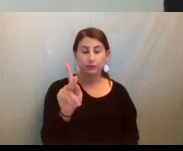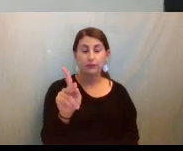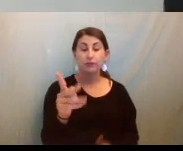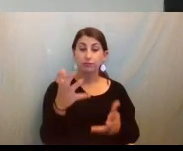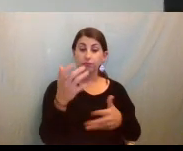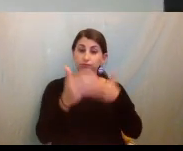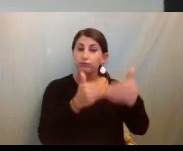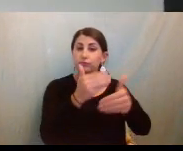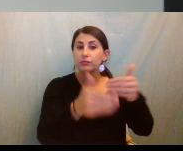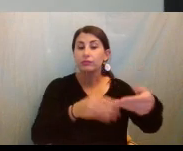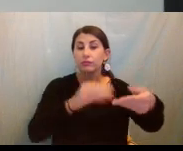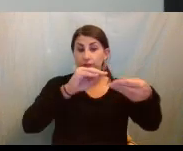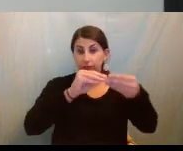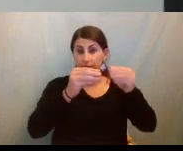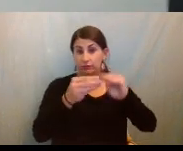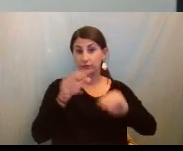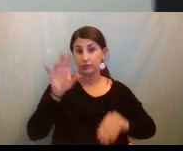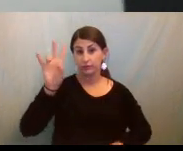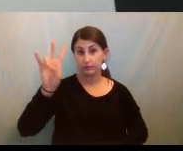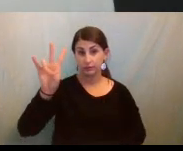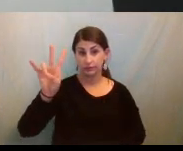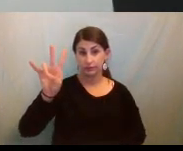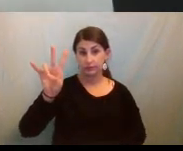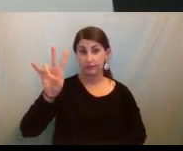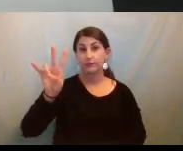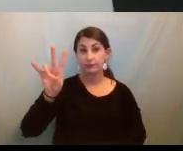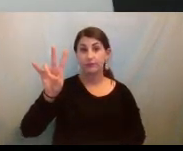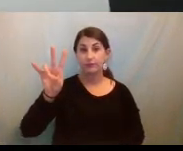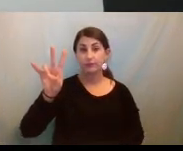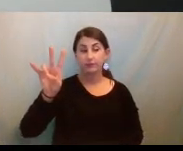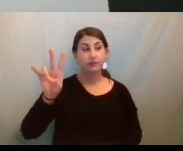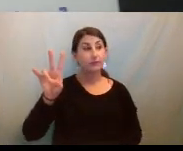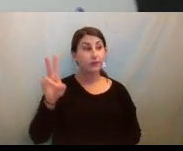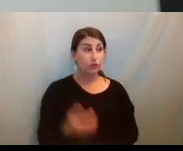Okay, let's go over number 7.